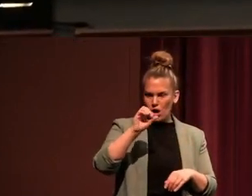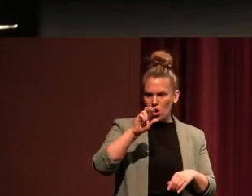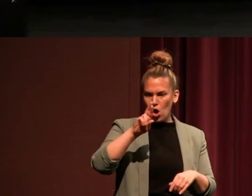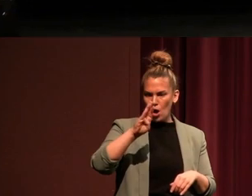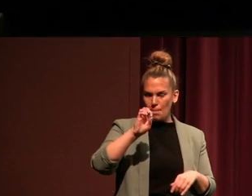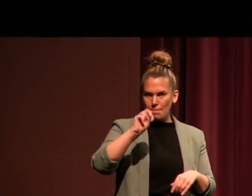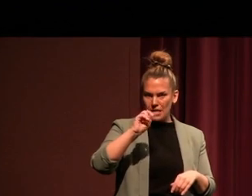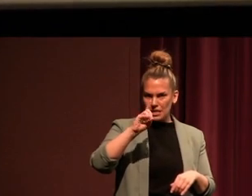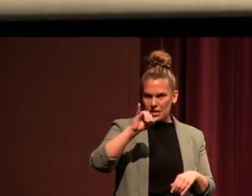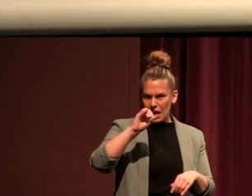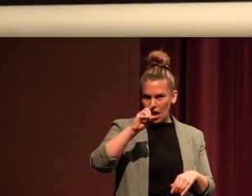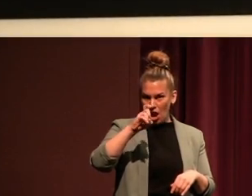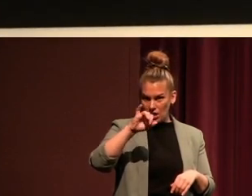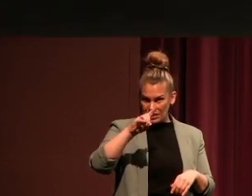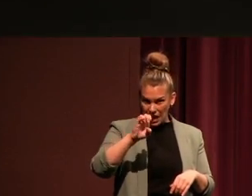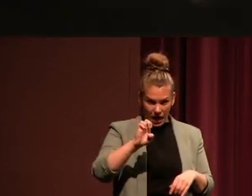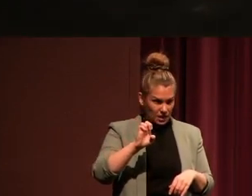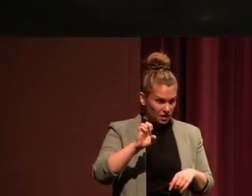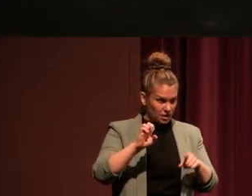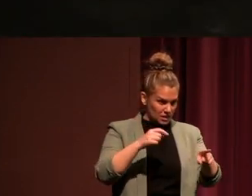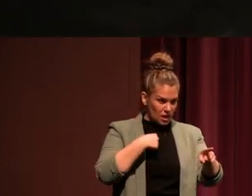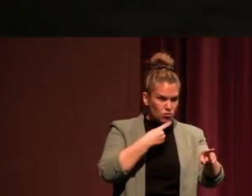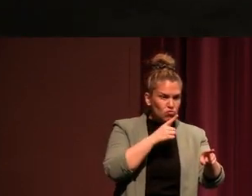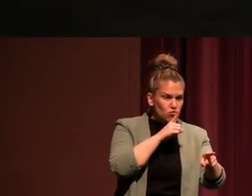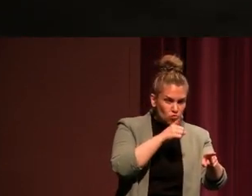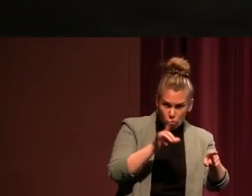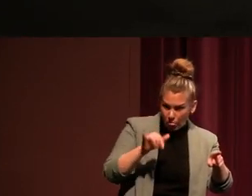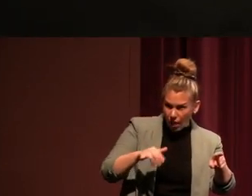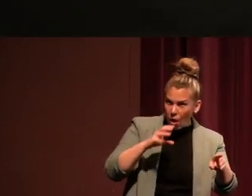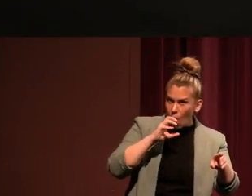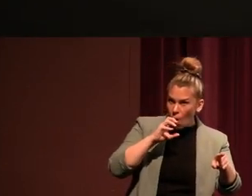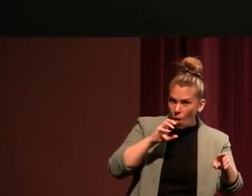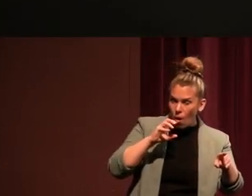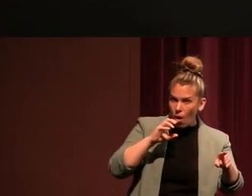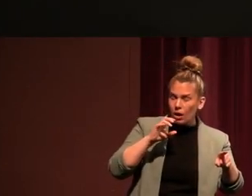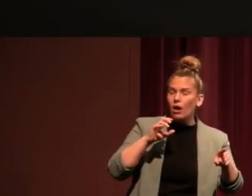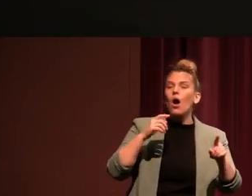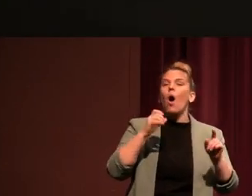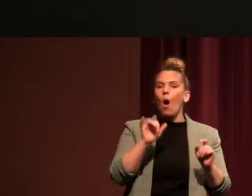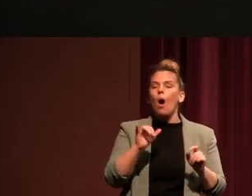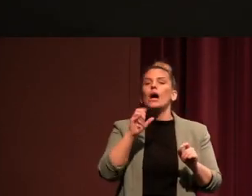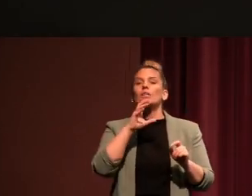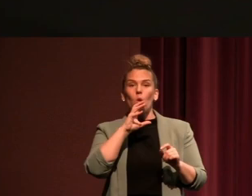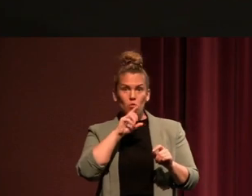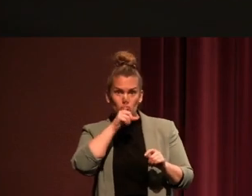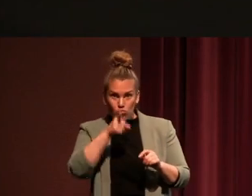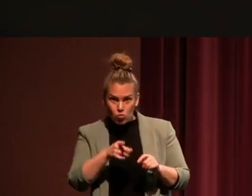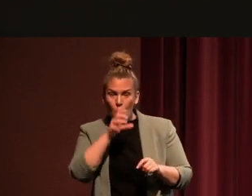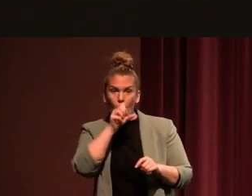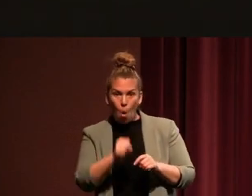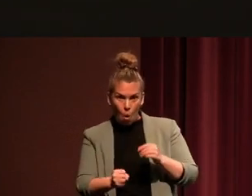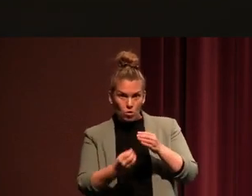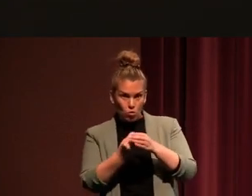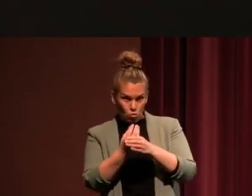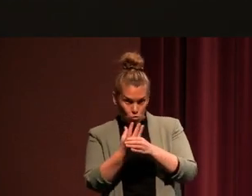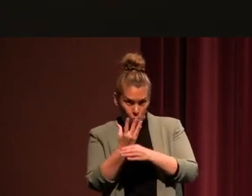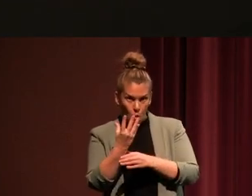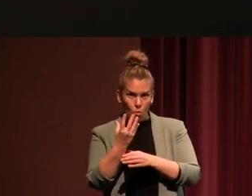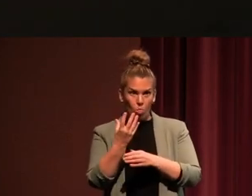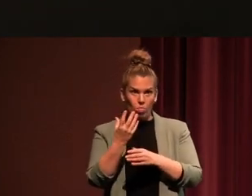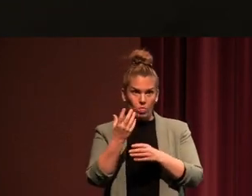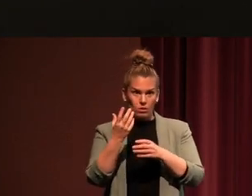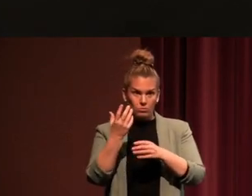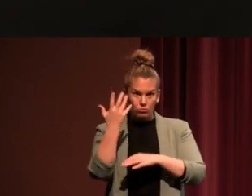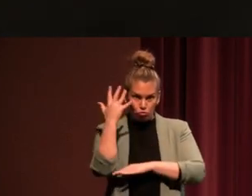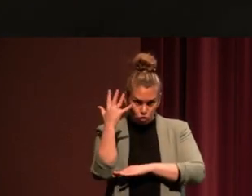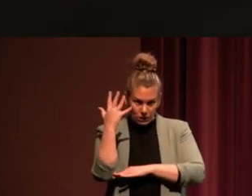Is it true that the large or old, did you say? Is it true that the old growth trees sequester more carbon than